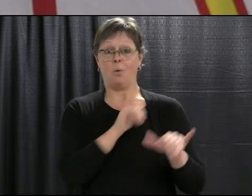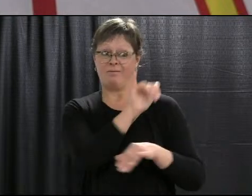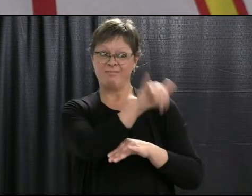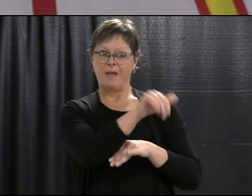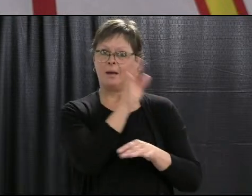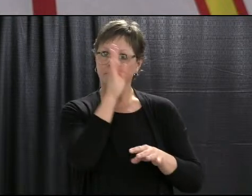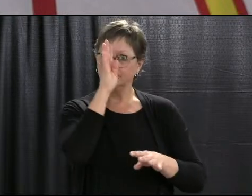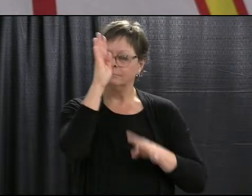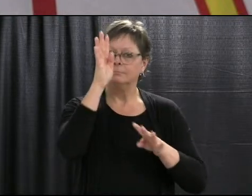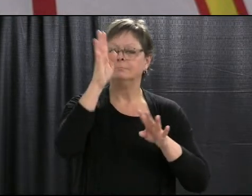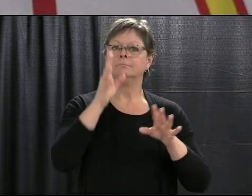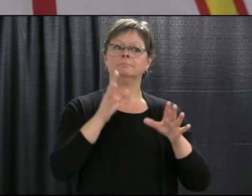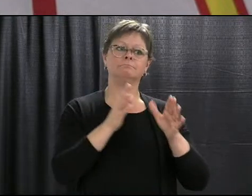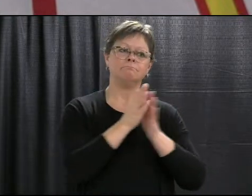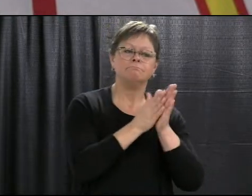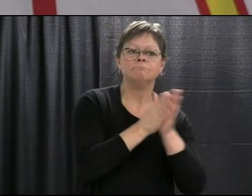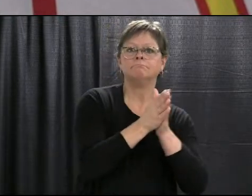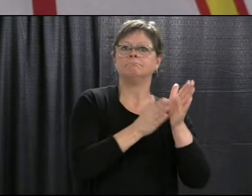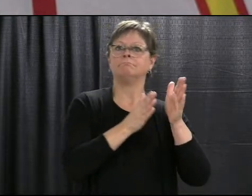that